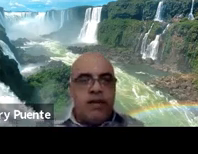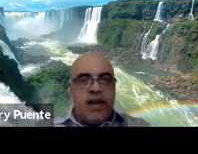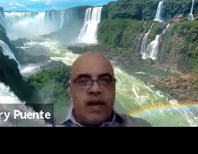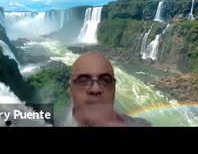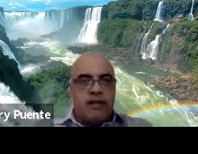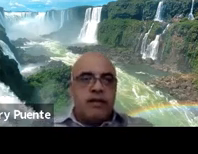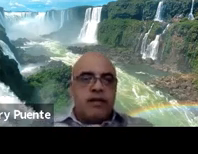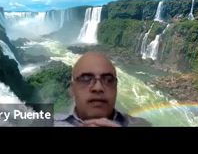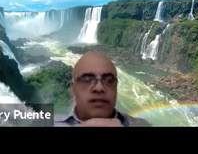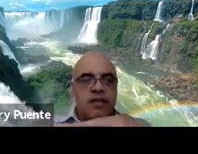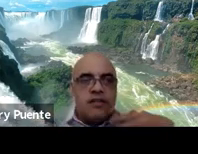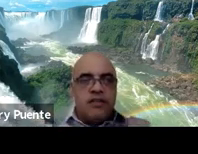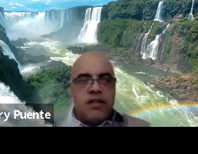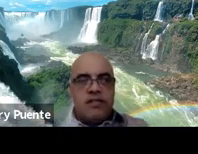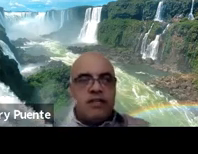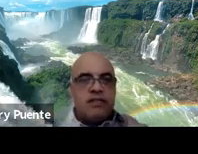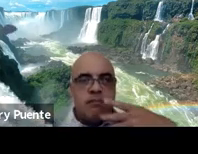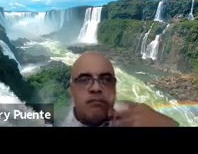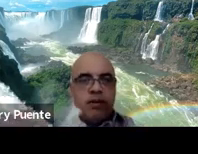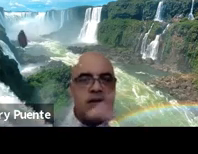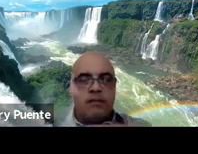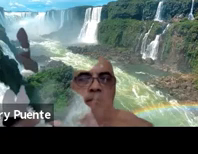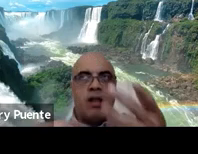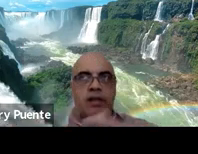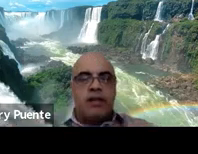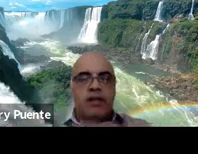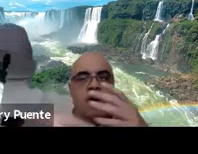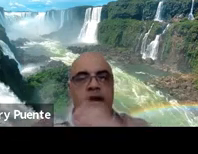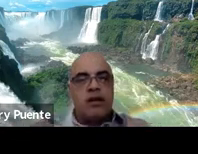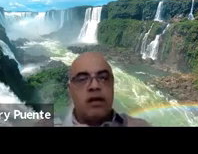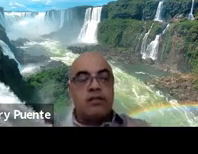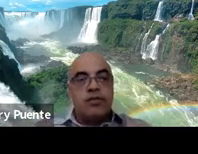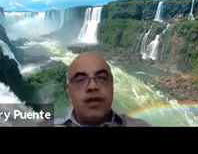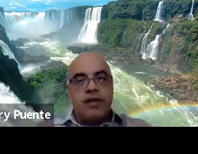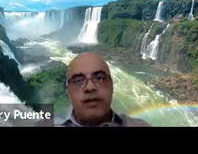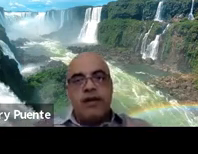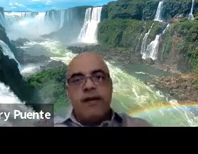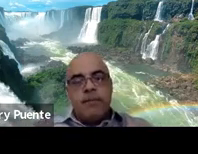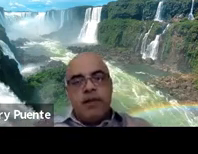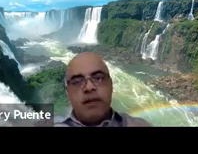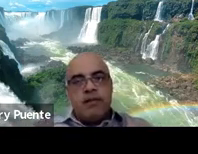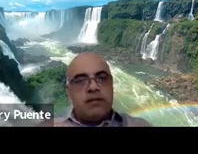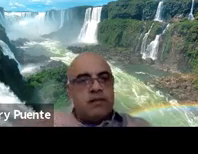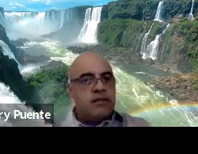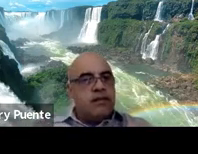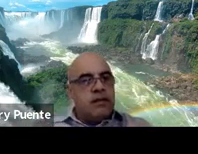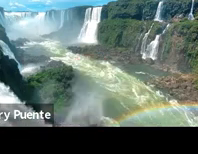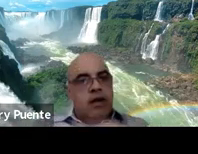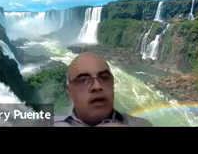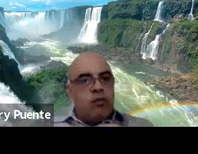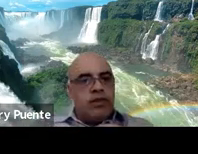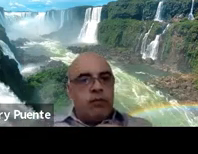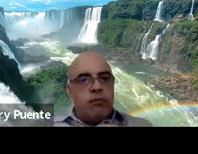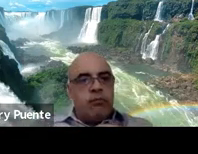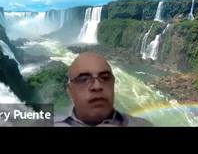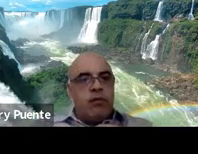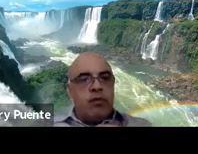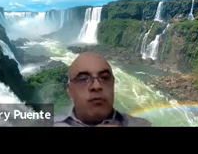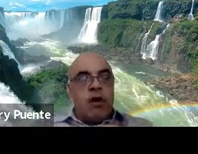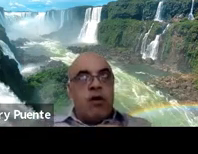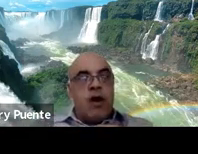mean by mediated. The things that they see symbolically on screen is what